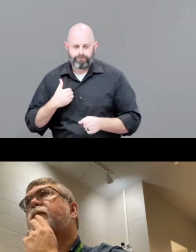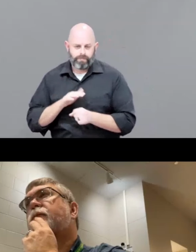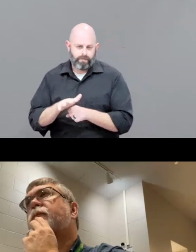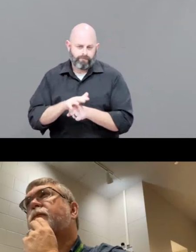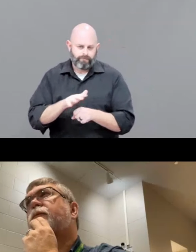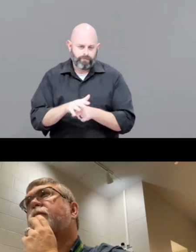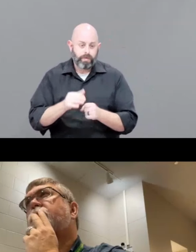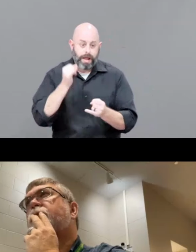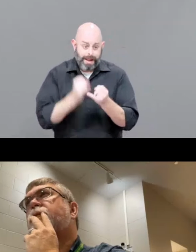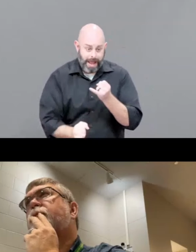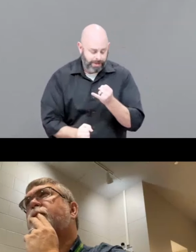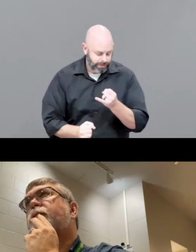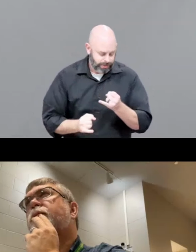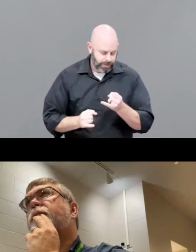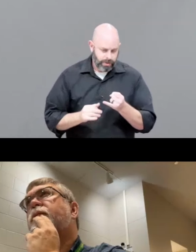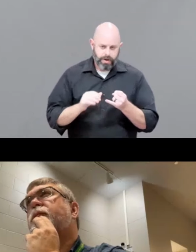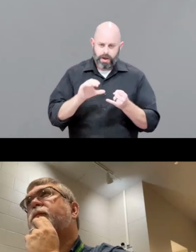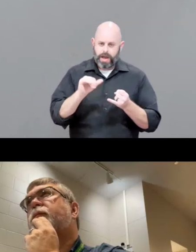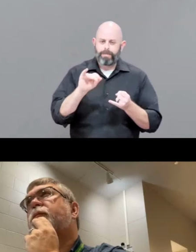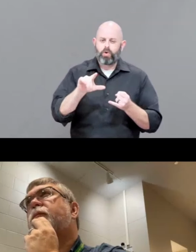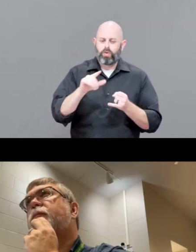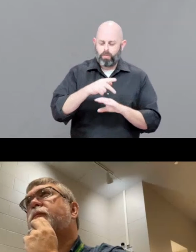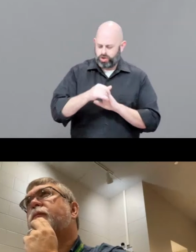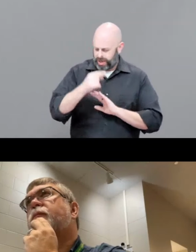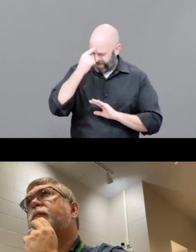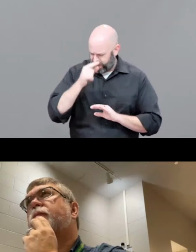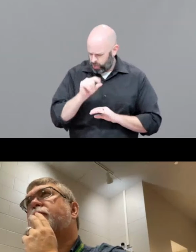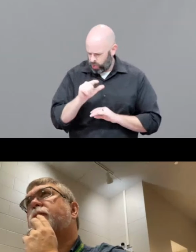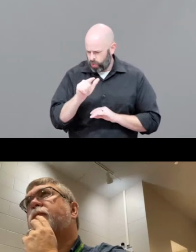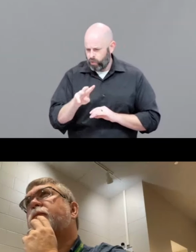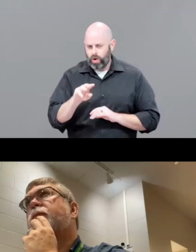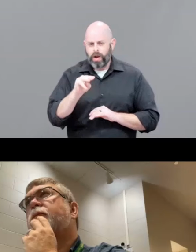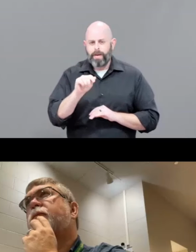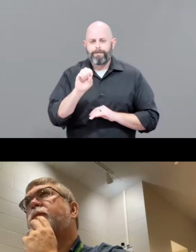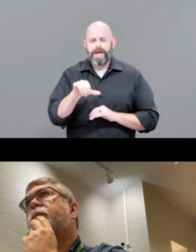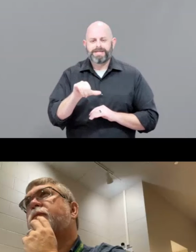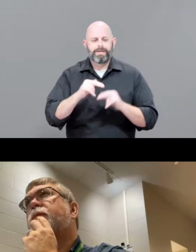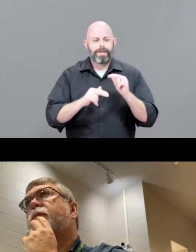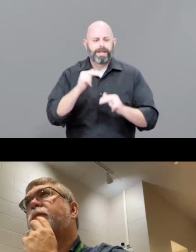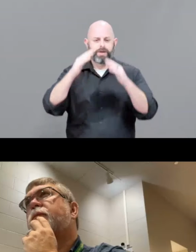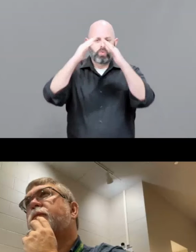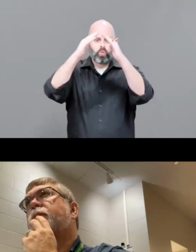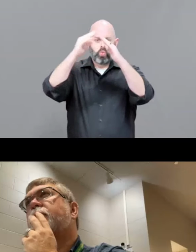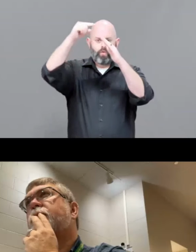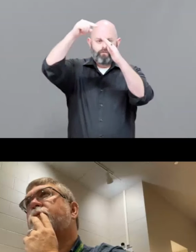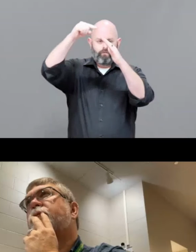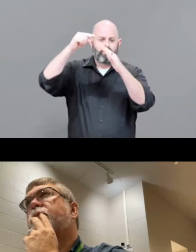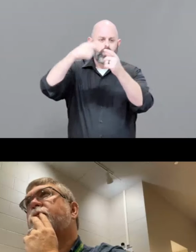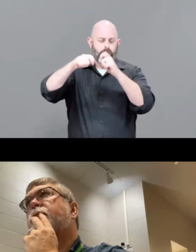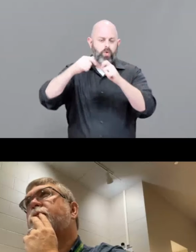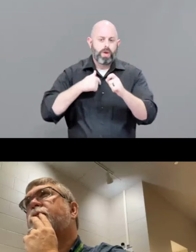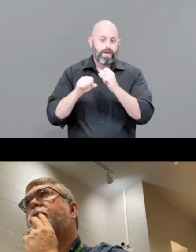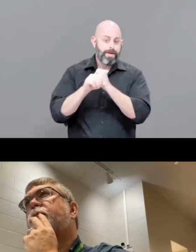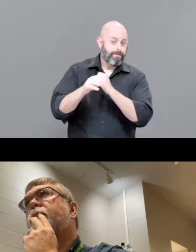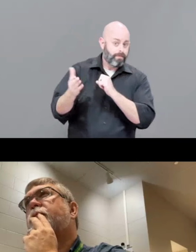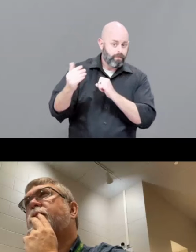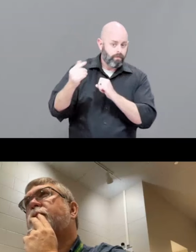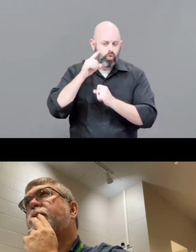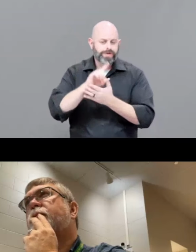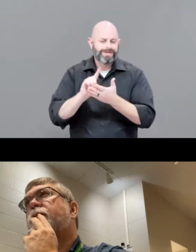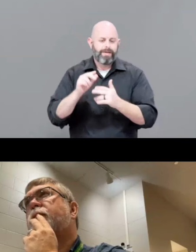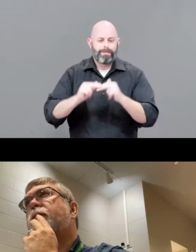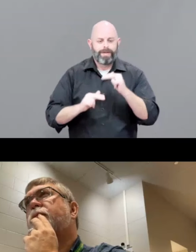And the final thing is the last capital project, I think it was from 2024, was the massive building roof replacement, the upper roof. We advertised for a design build